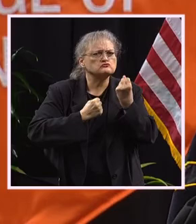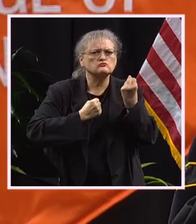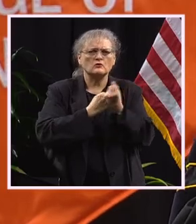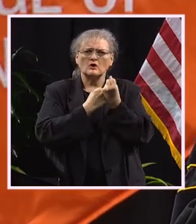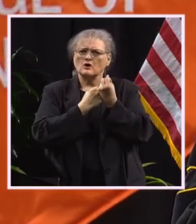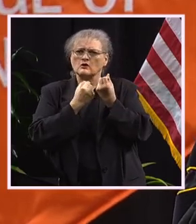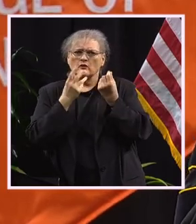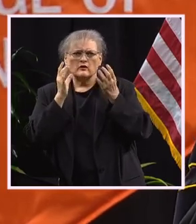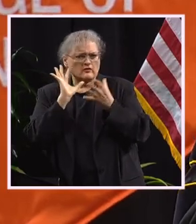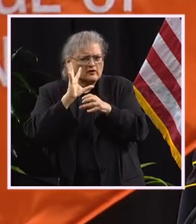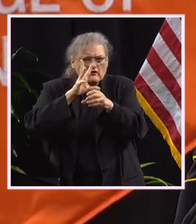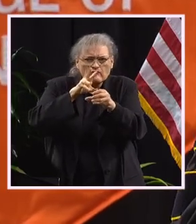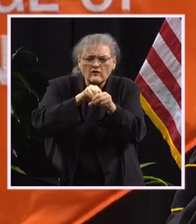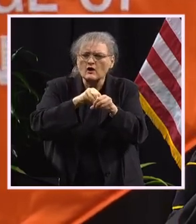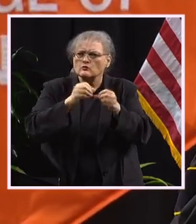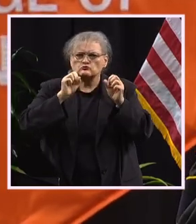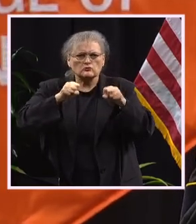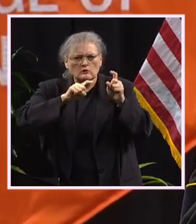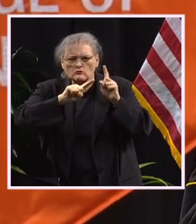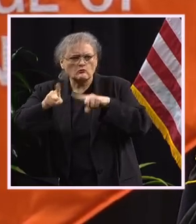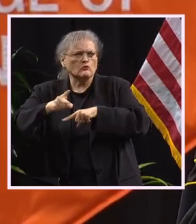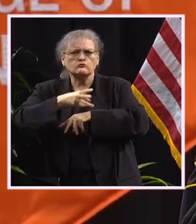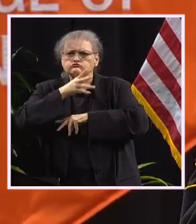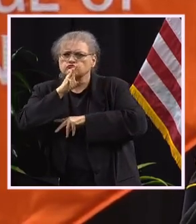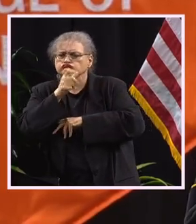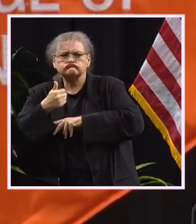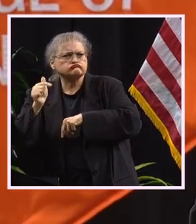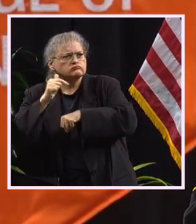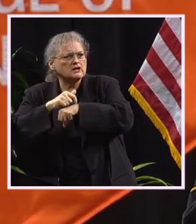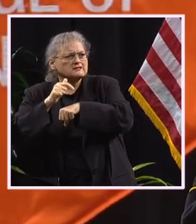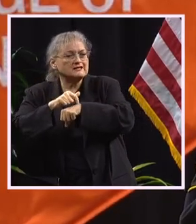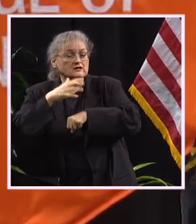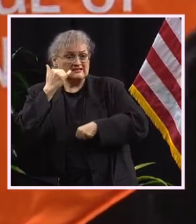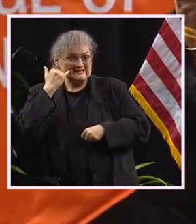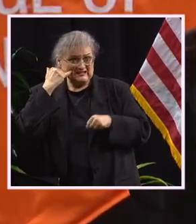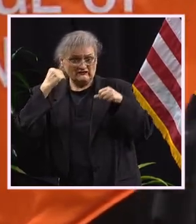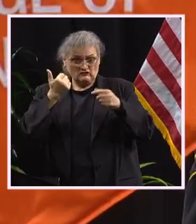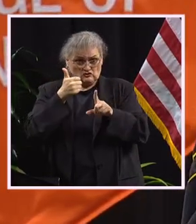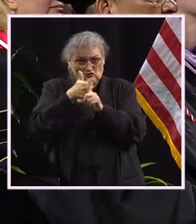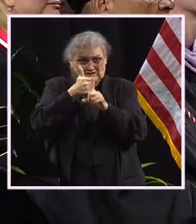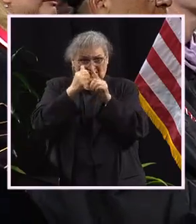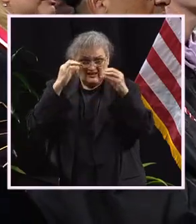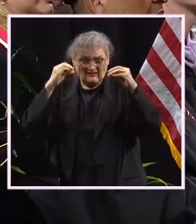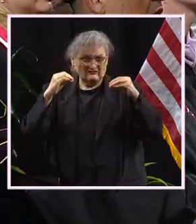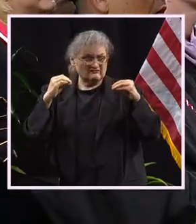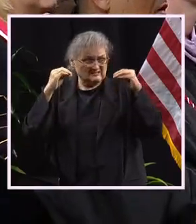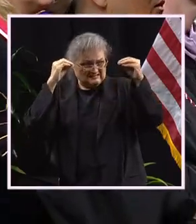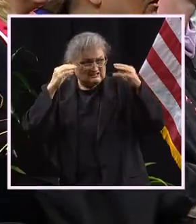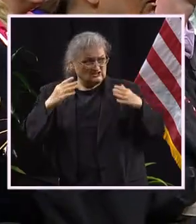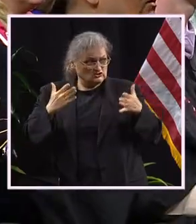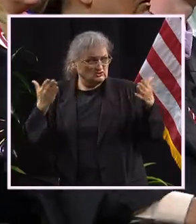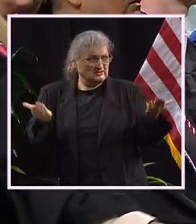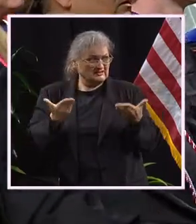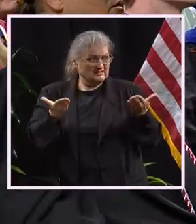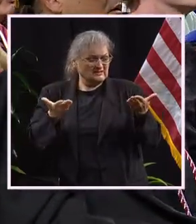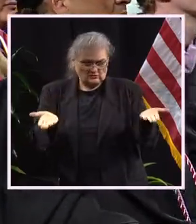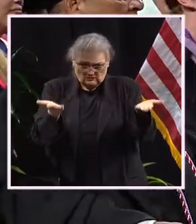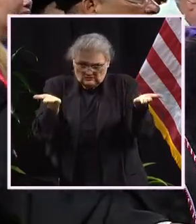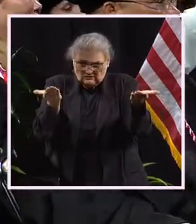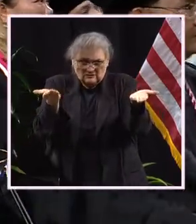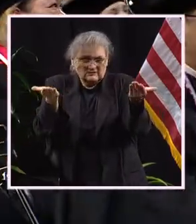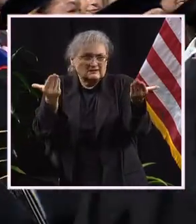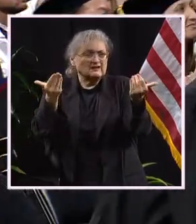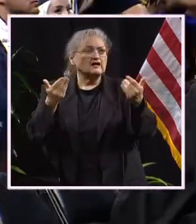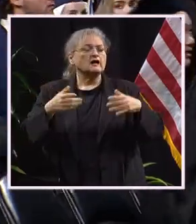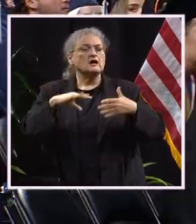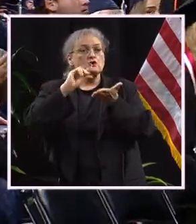engaged, they're available. So if you're a faculty member at UTSA, will you please stand? And graduates, let's give our faculty a huge round of applause. Thank